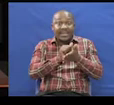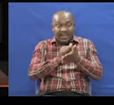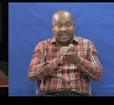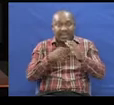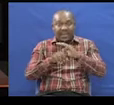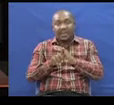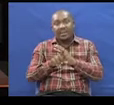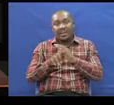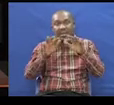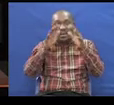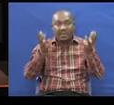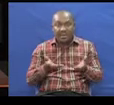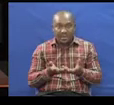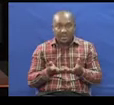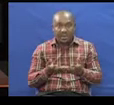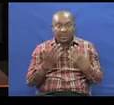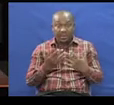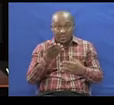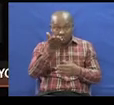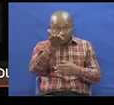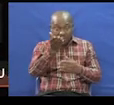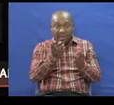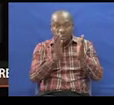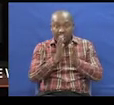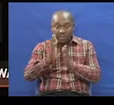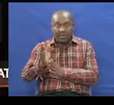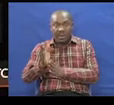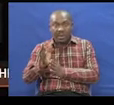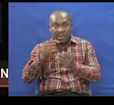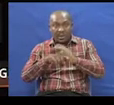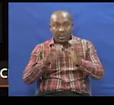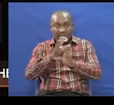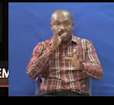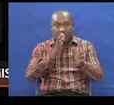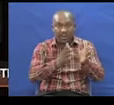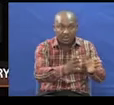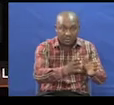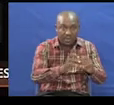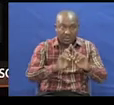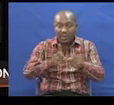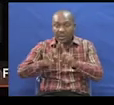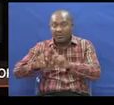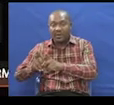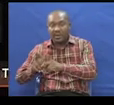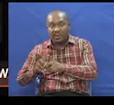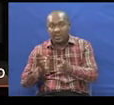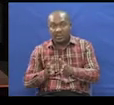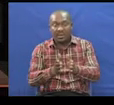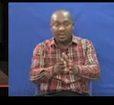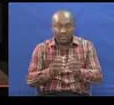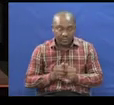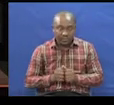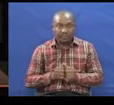prepare hydrogen in the laboratory with different methods. Now, let us see how we can prepare